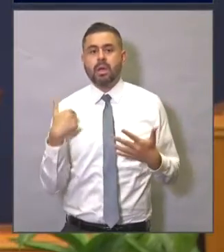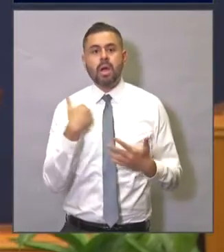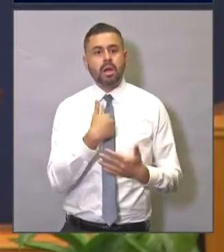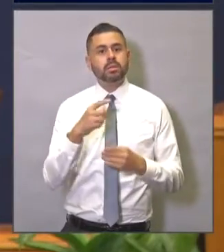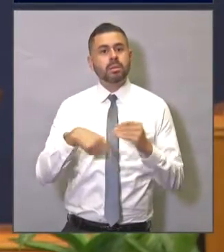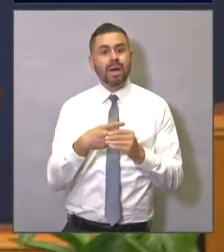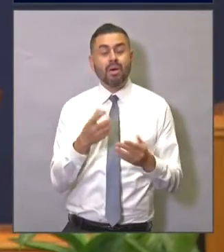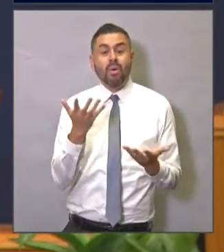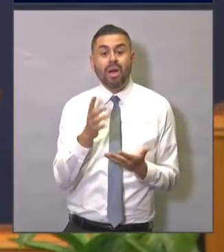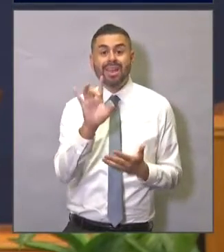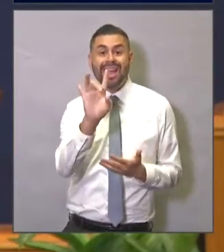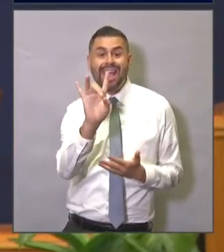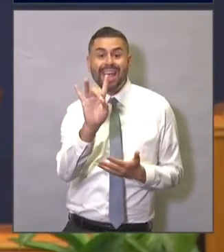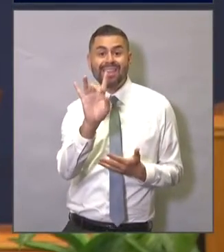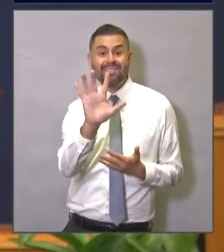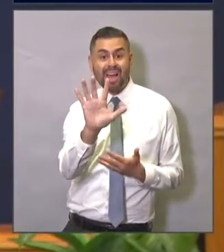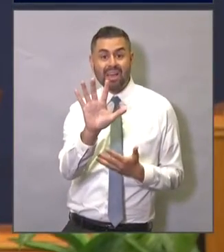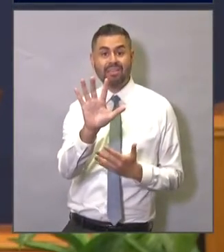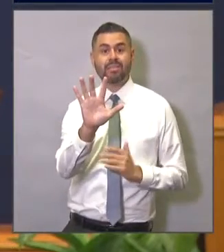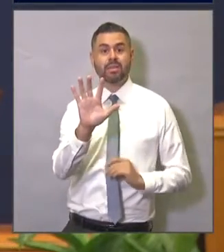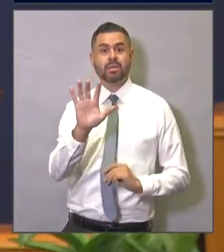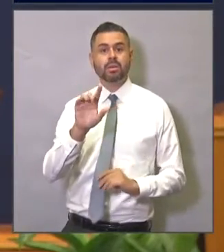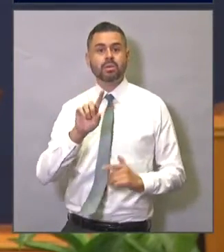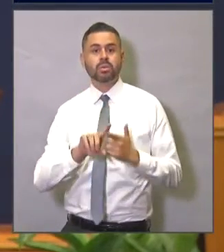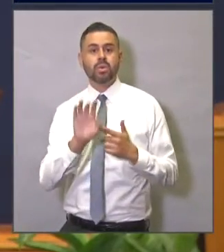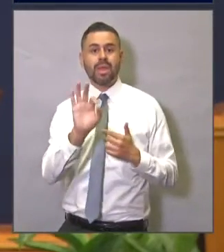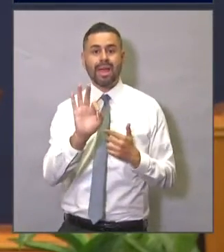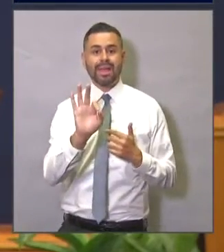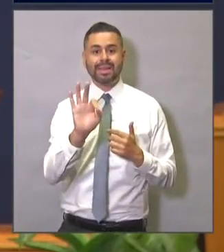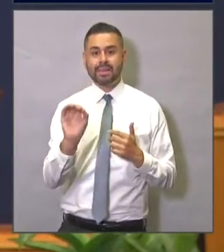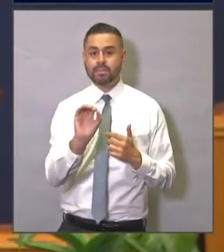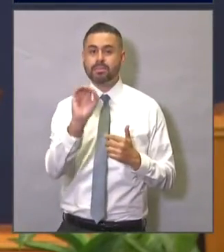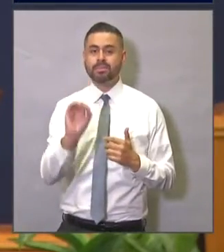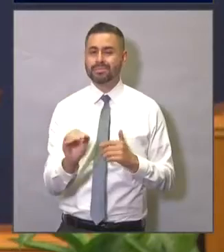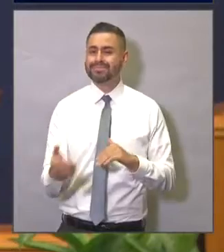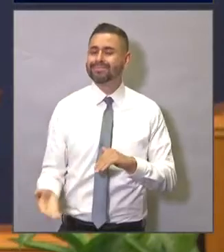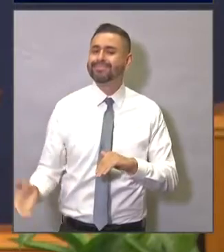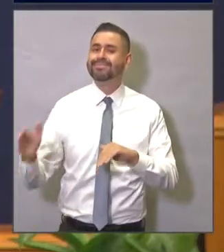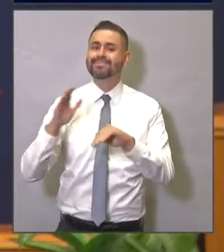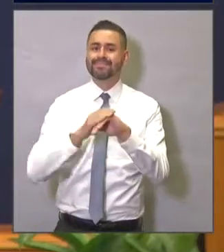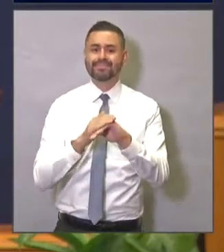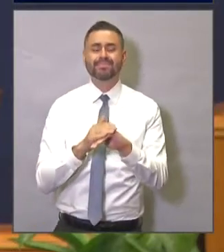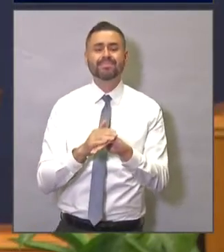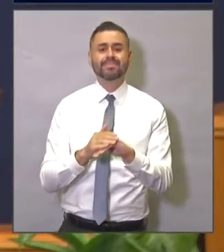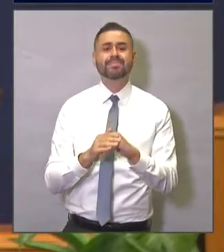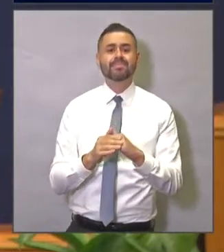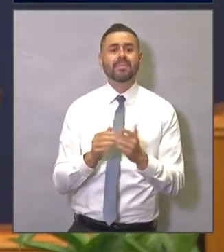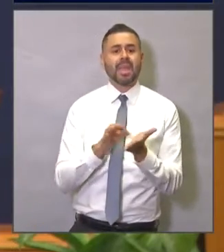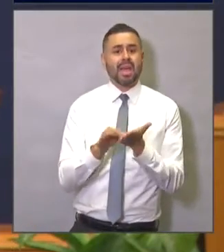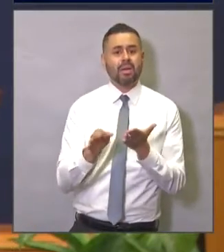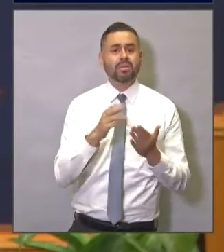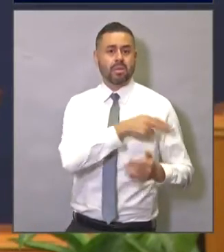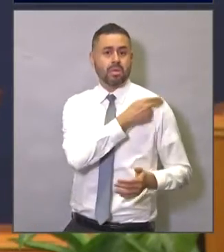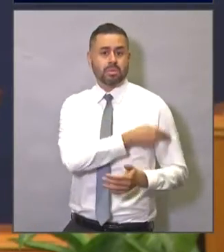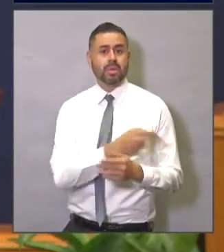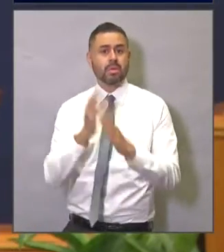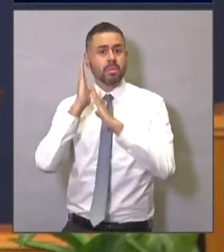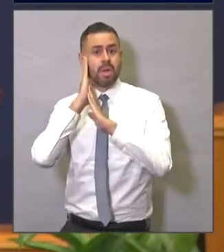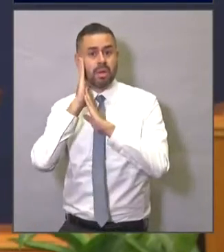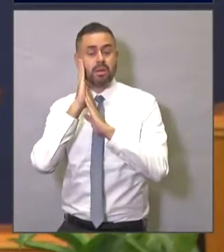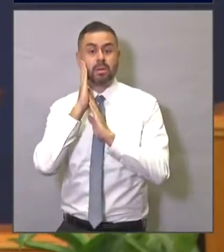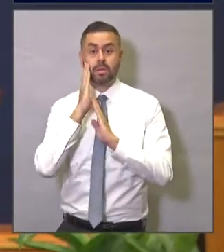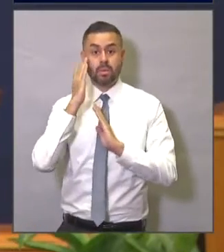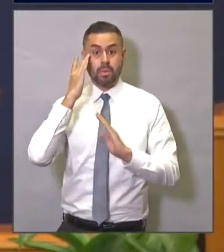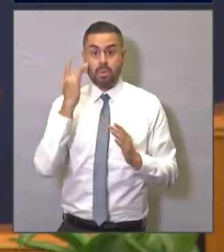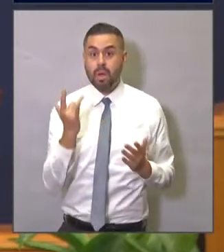similar 85% or 90% increase in the COVID census over the previous 2 weeks. This is due to a